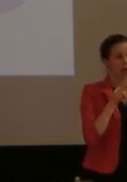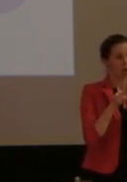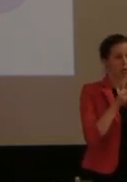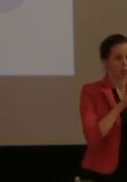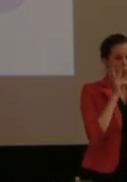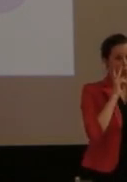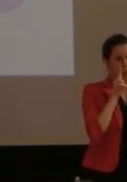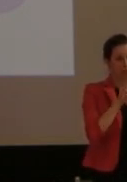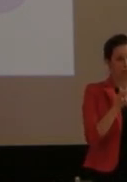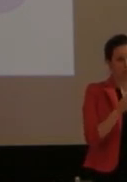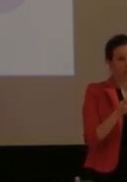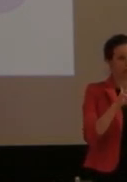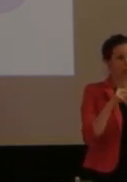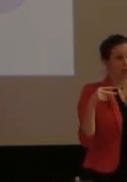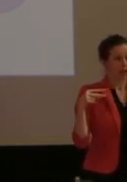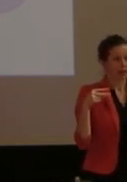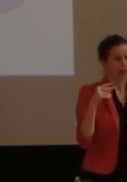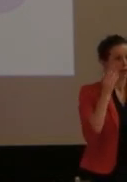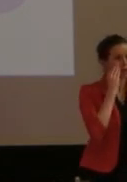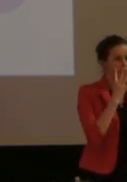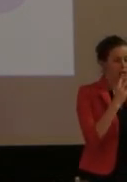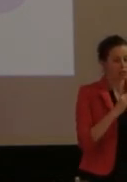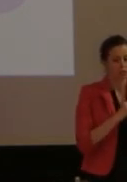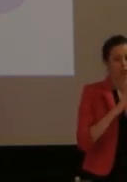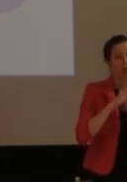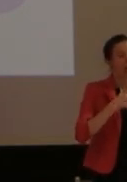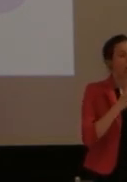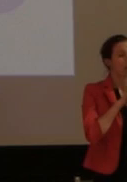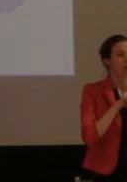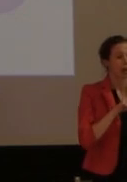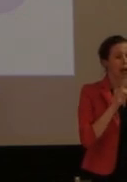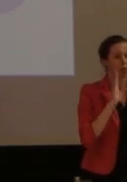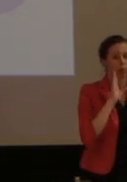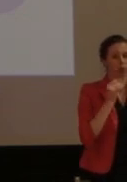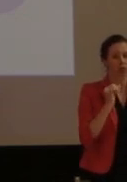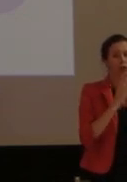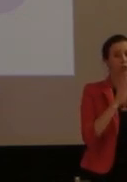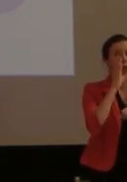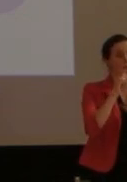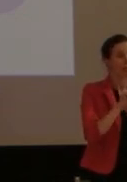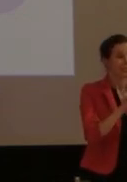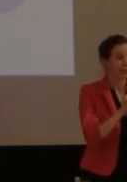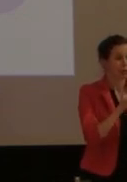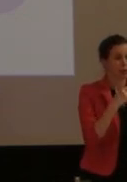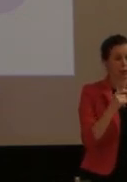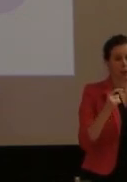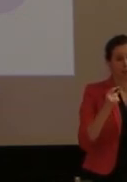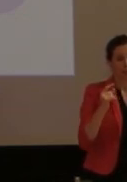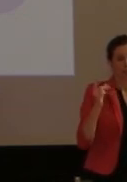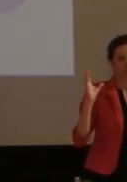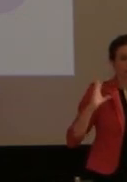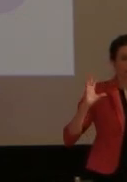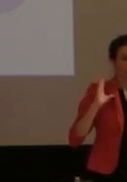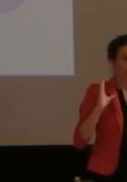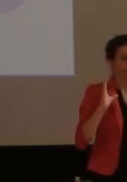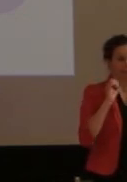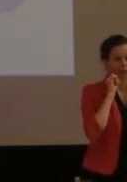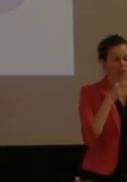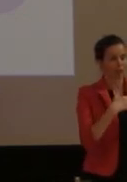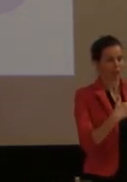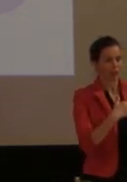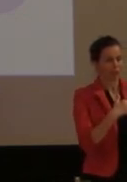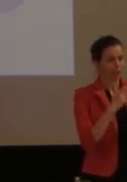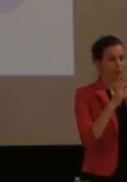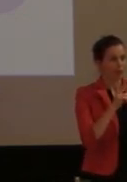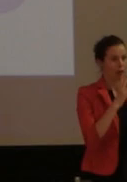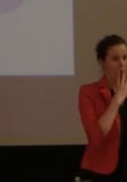information. All of us is attempting to oversample from those historically underrepresented and biomedical